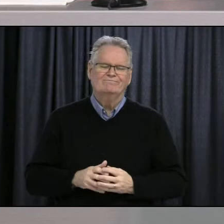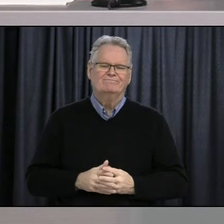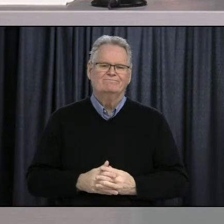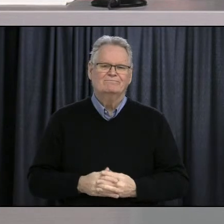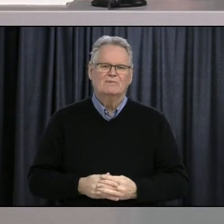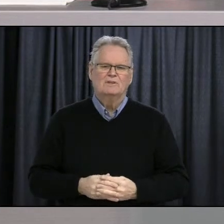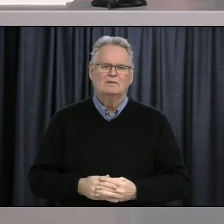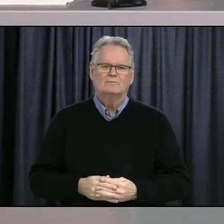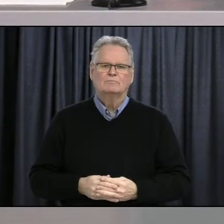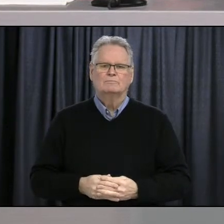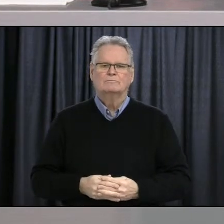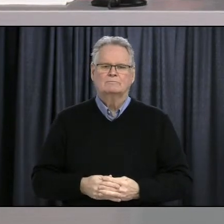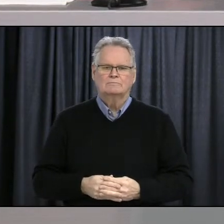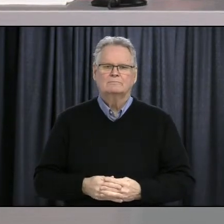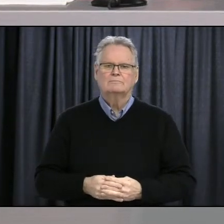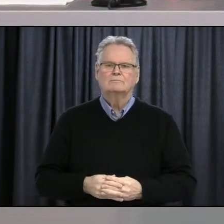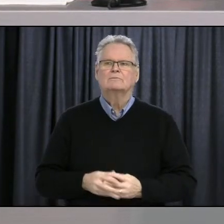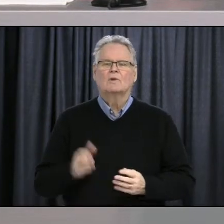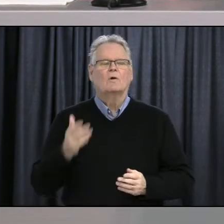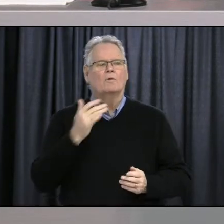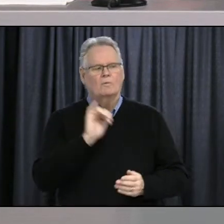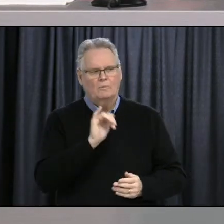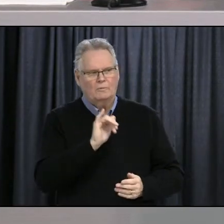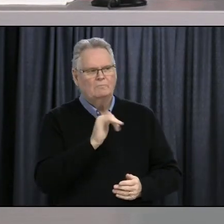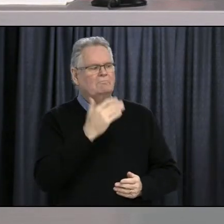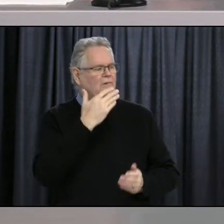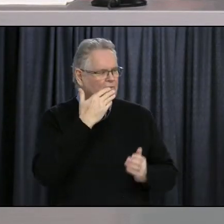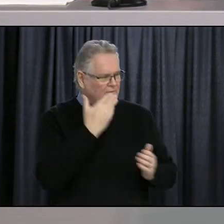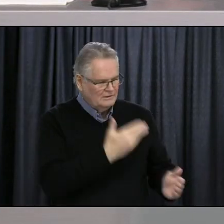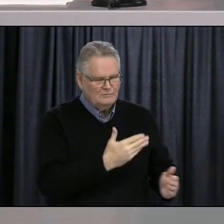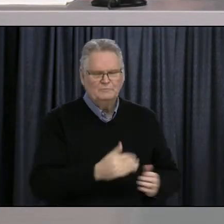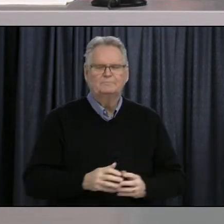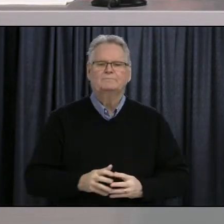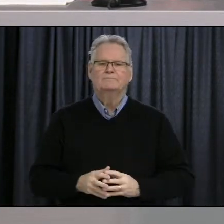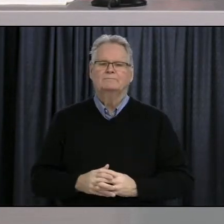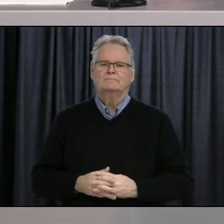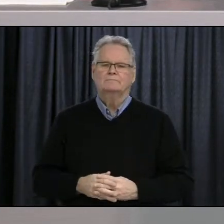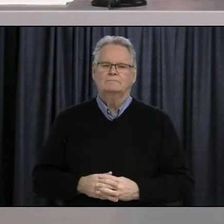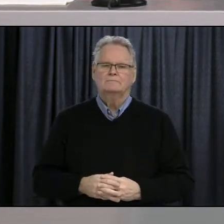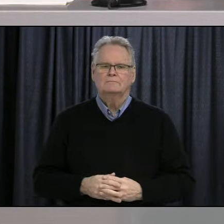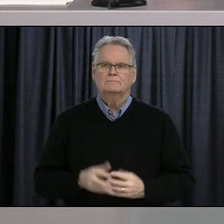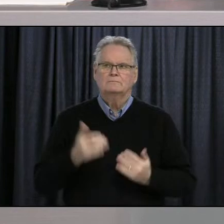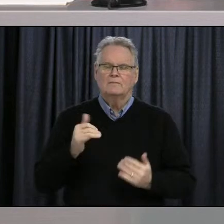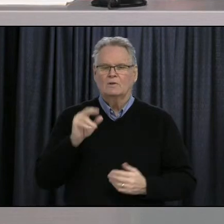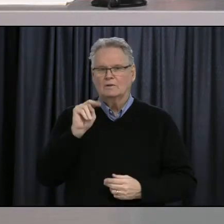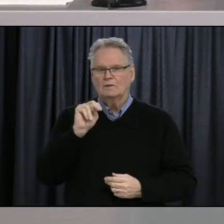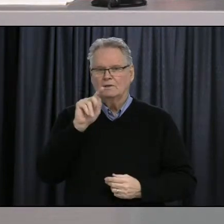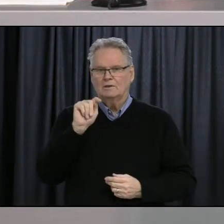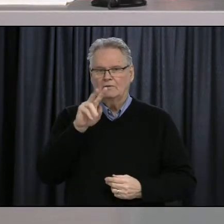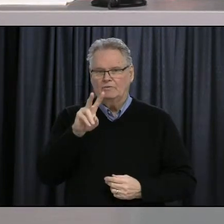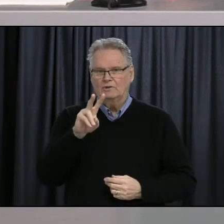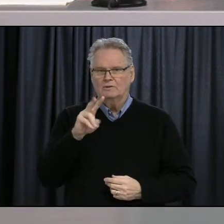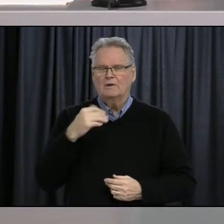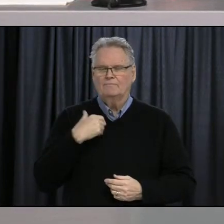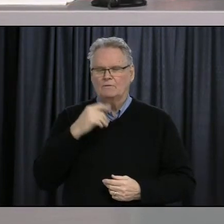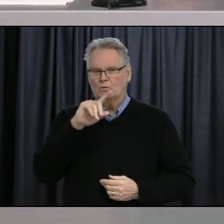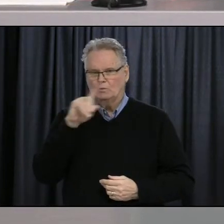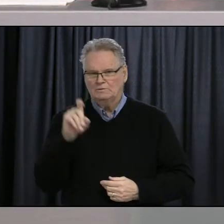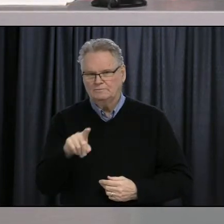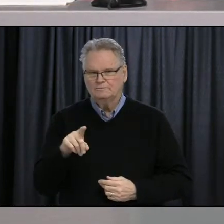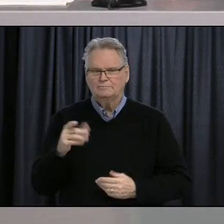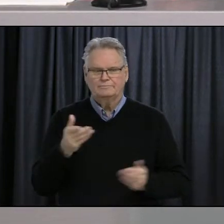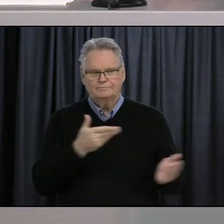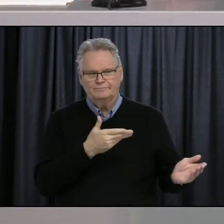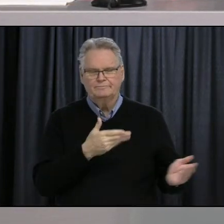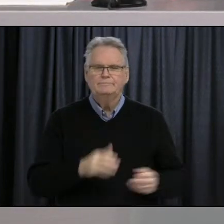Thank you. I'm also going to continue the line of questioning with when it comes to the vaccine. Previously, last week, Minister, you had said that we were